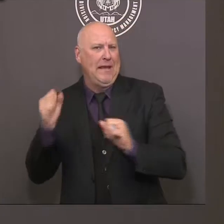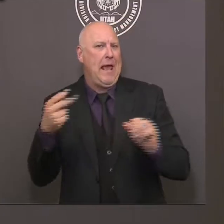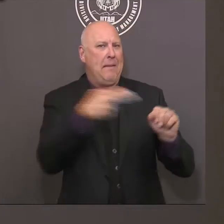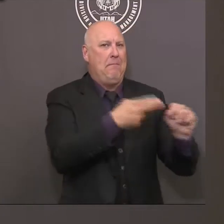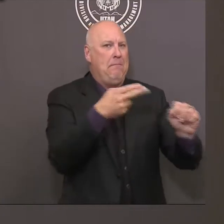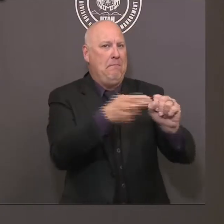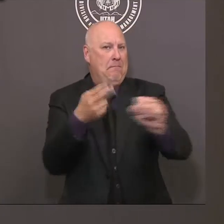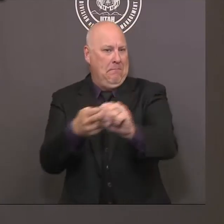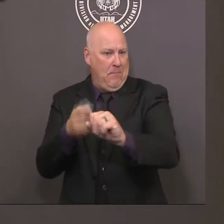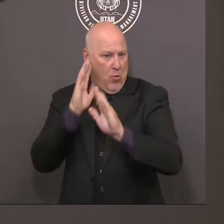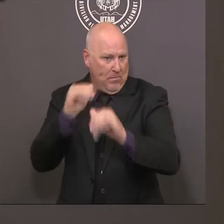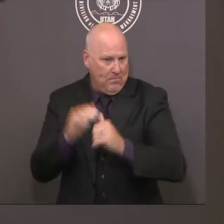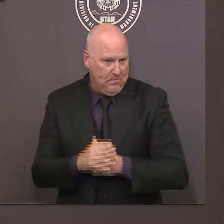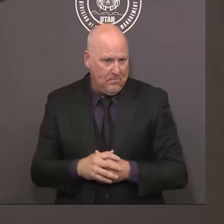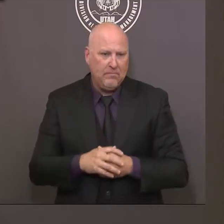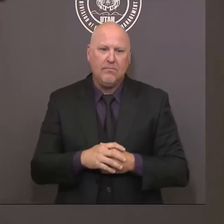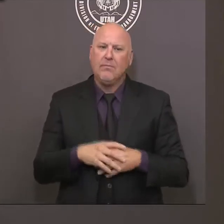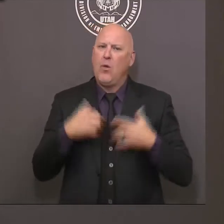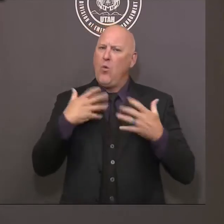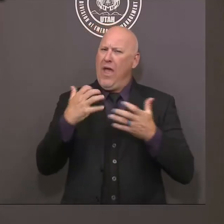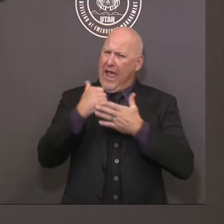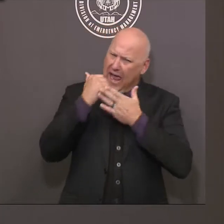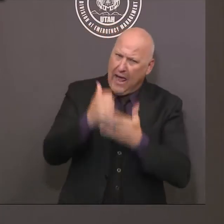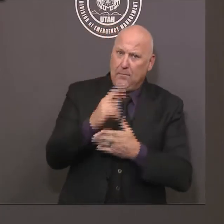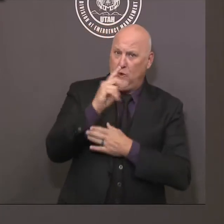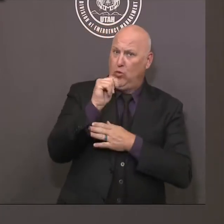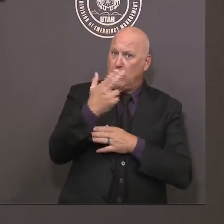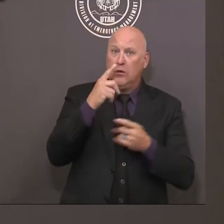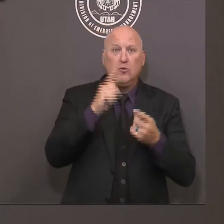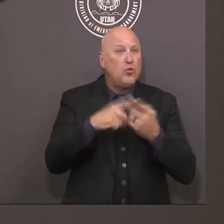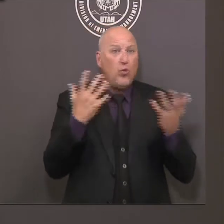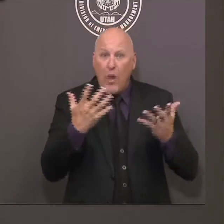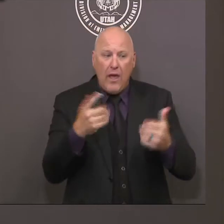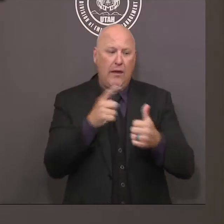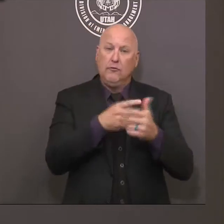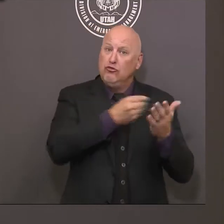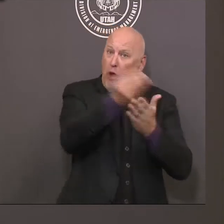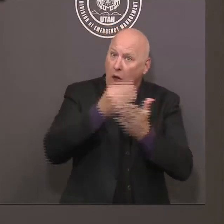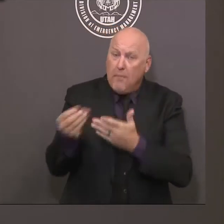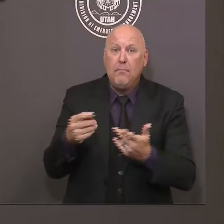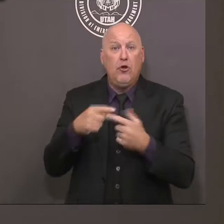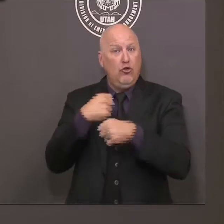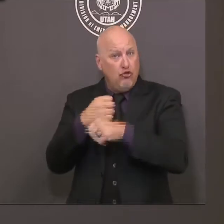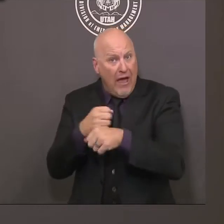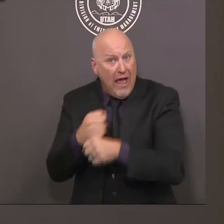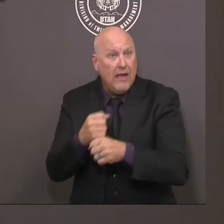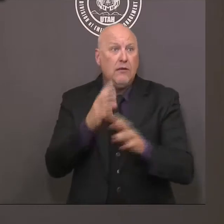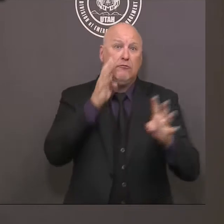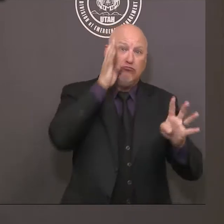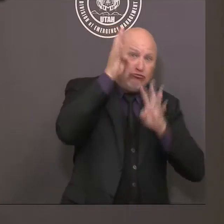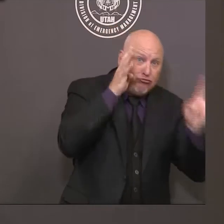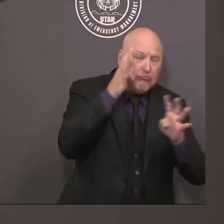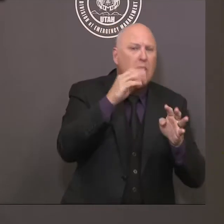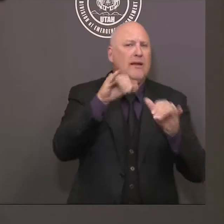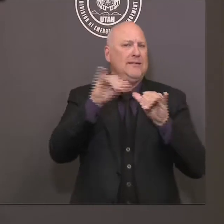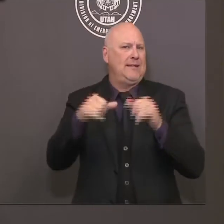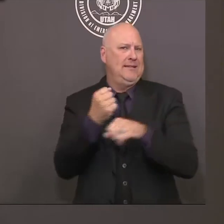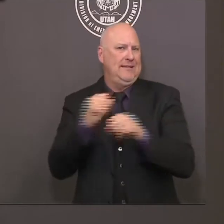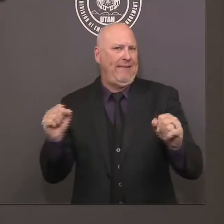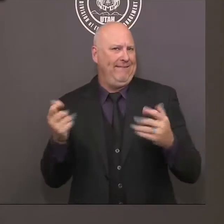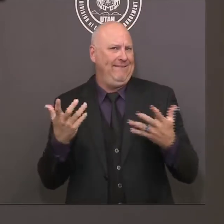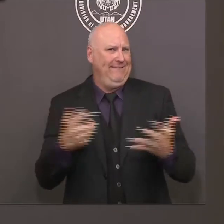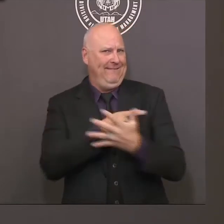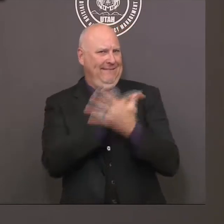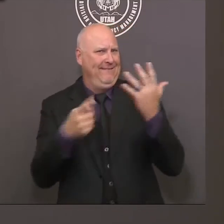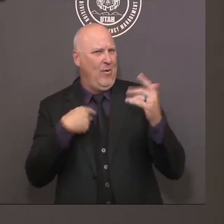innovate, work, and most importantly, stay healthy together. In conclusion, it is true that we are in